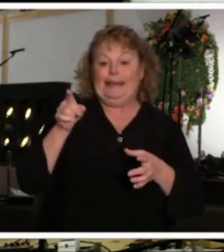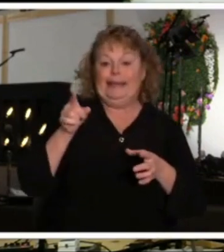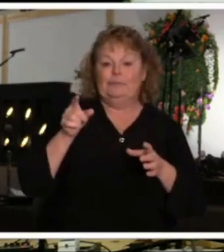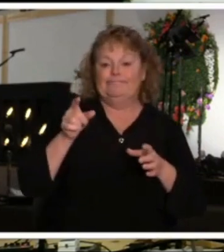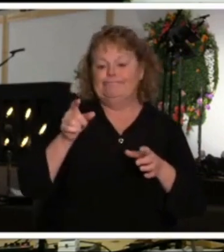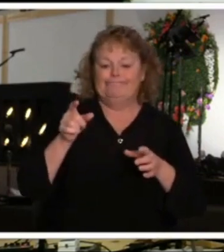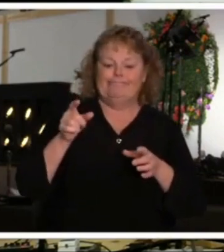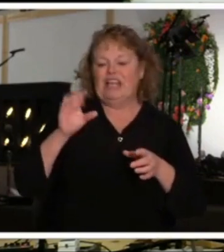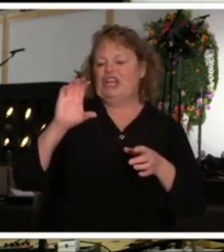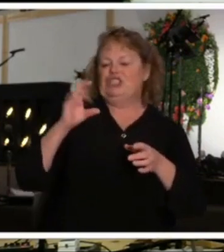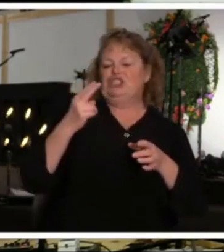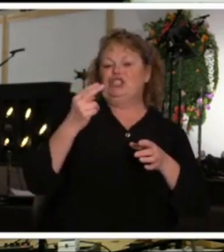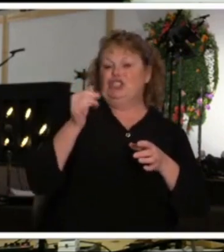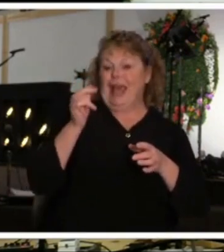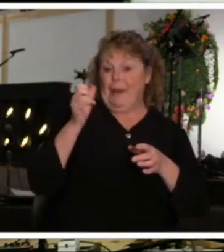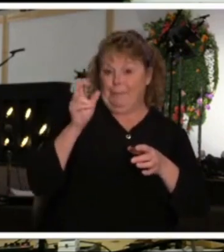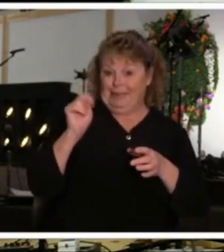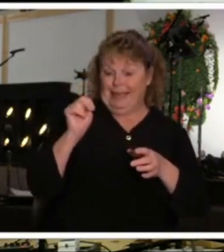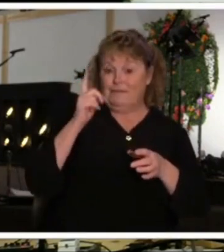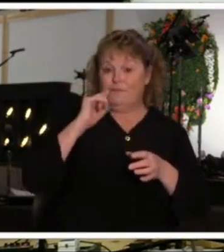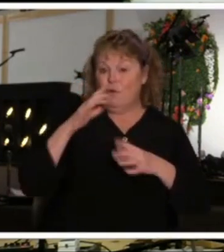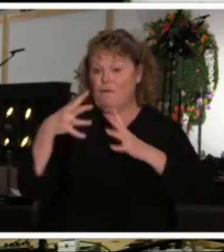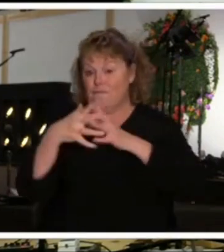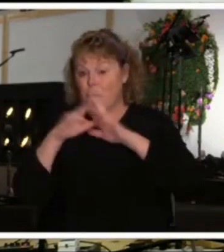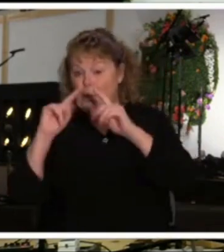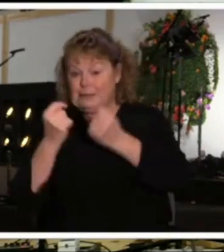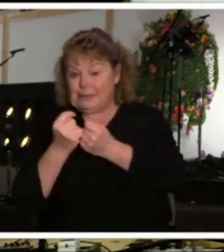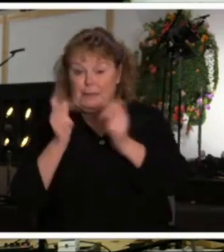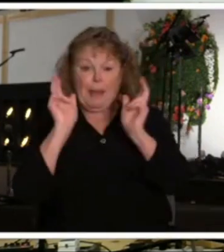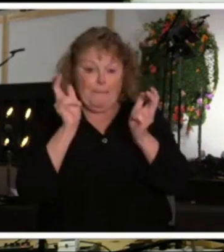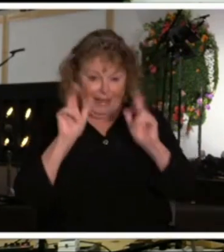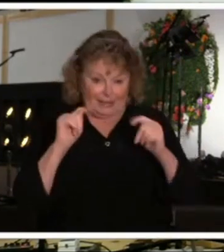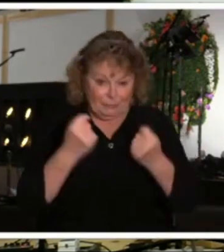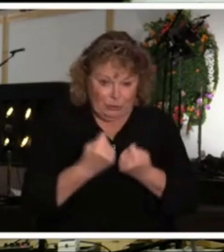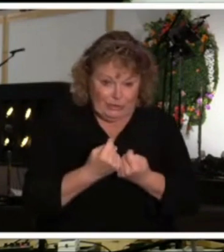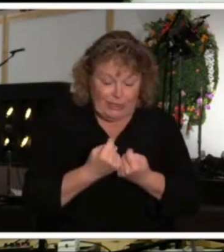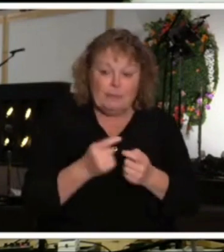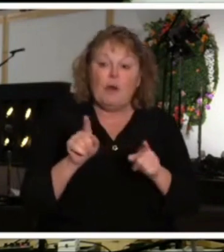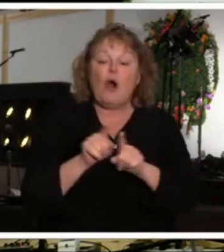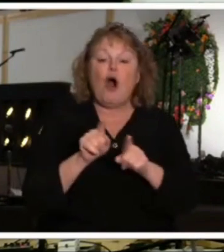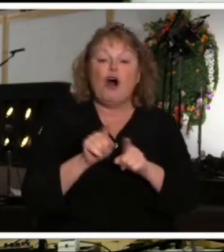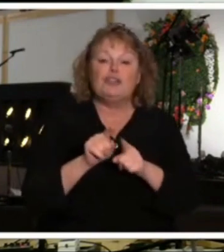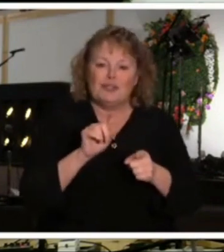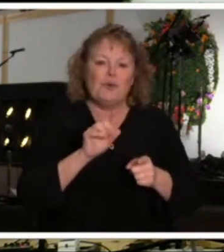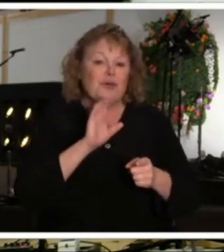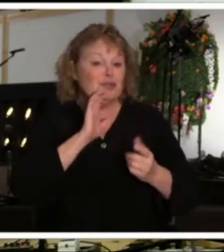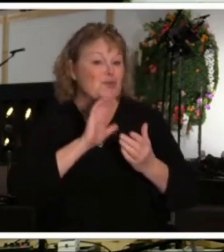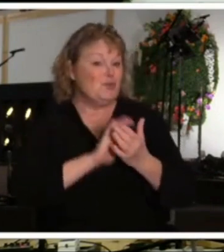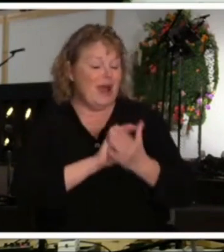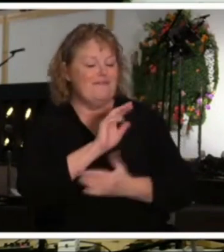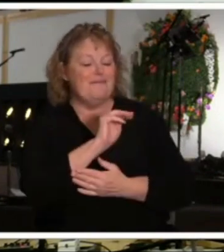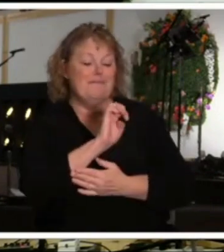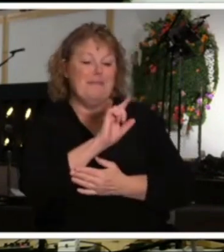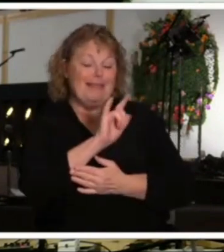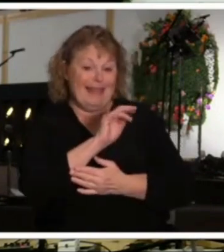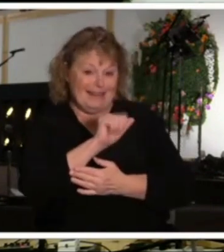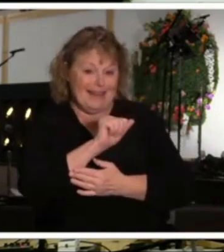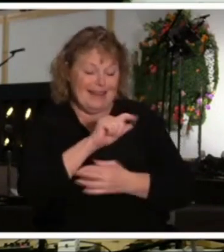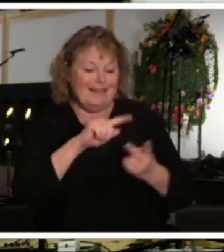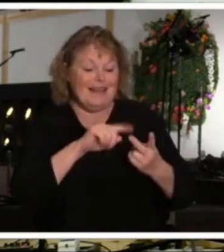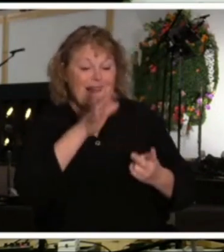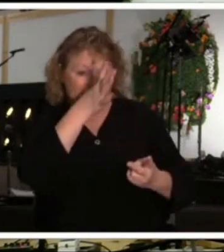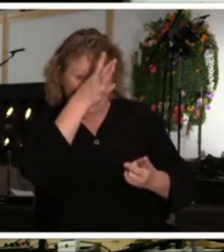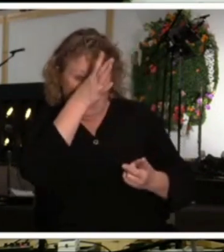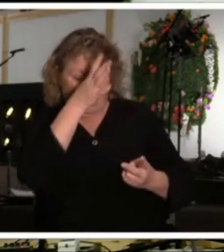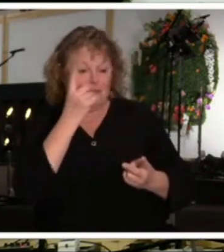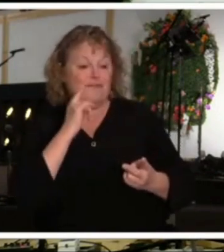team. He is the chaplain of the basketball team. More importantly, he is husband to Melinda and father to four great